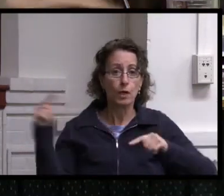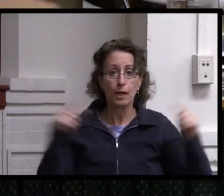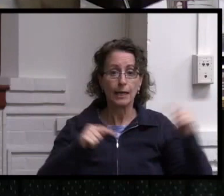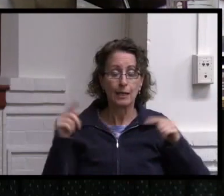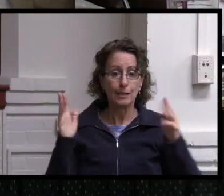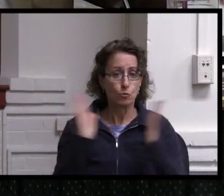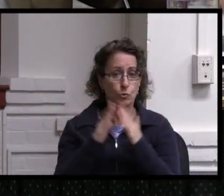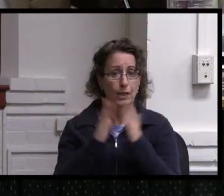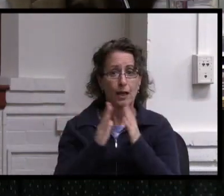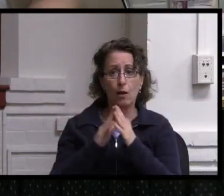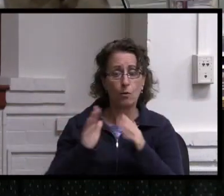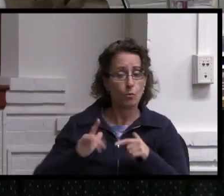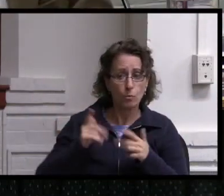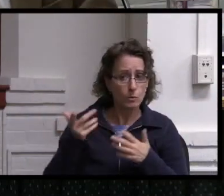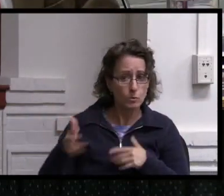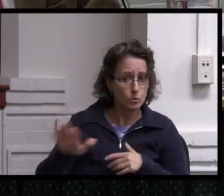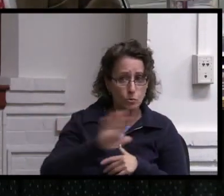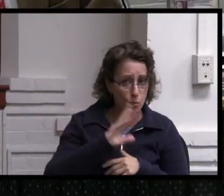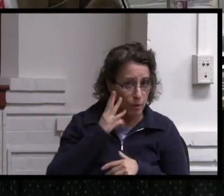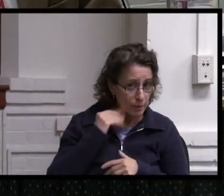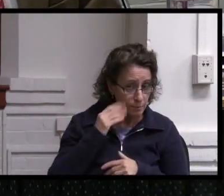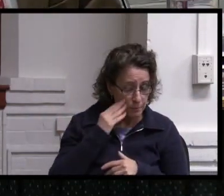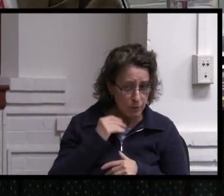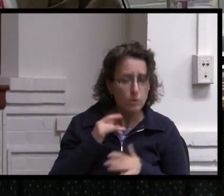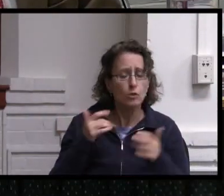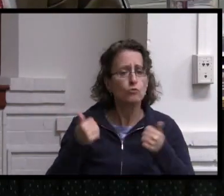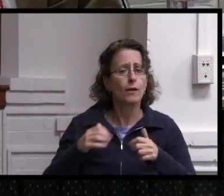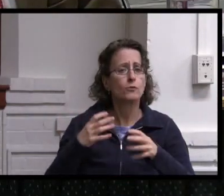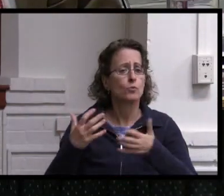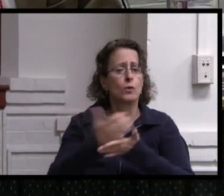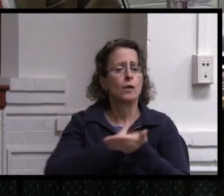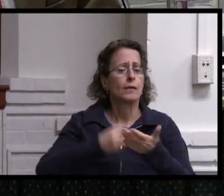enough circulation so we can get some data.